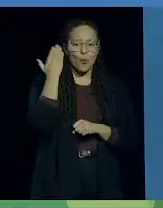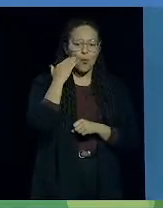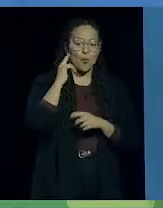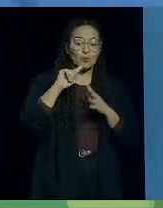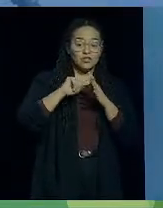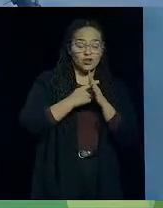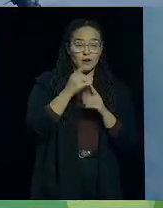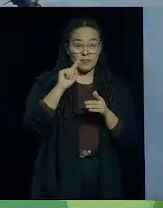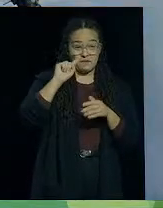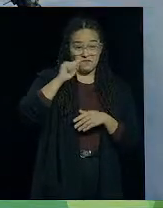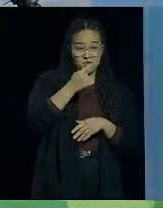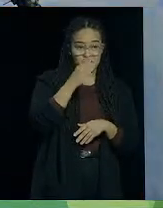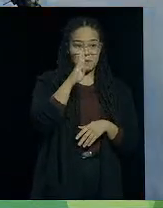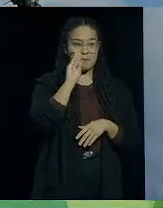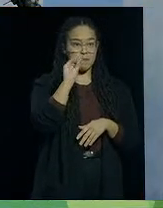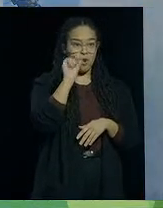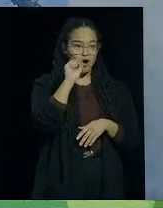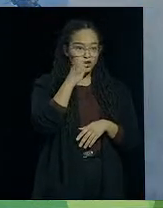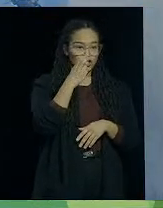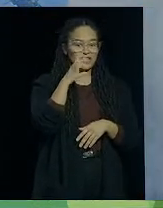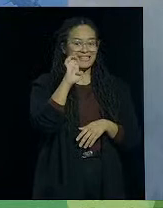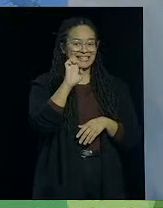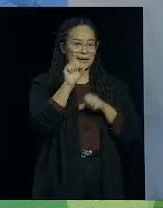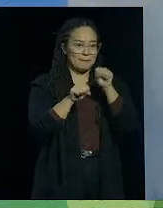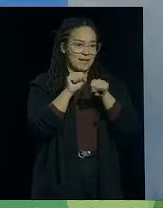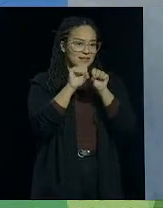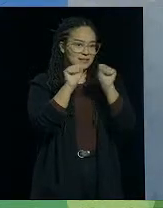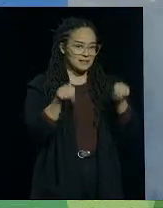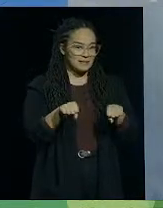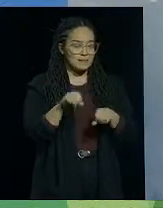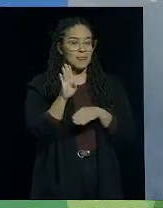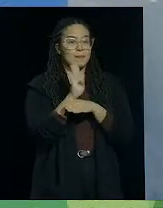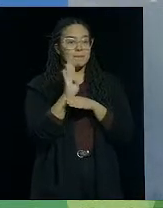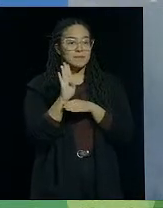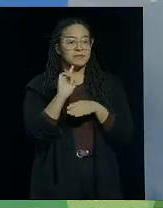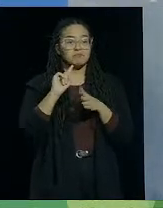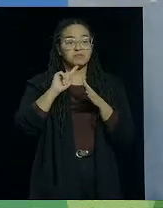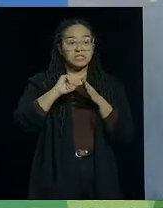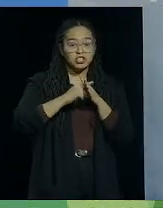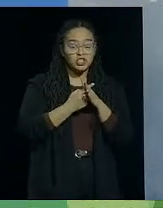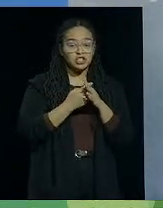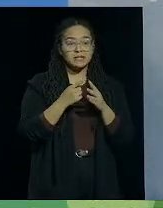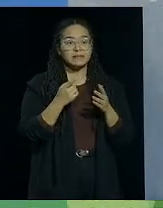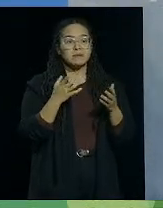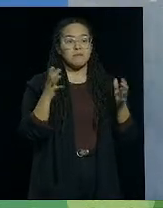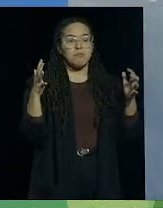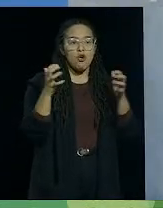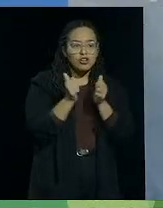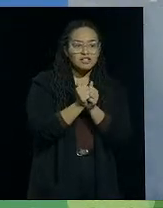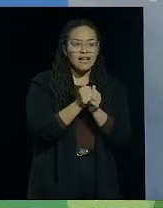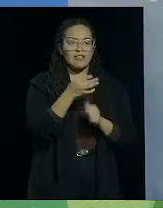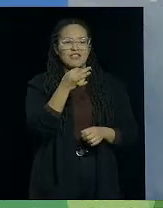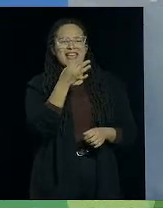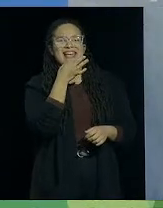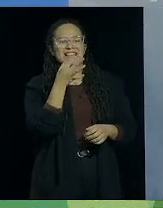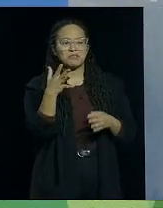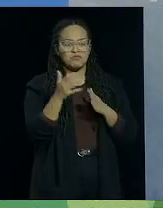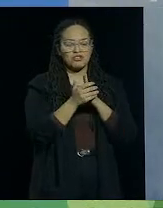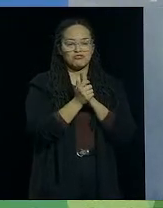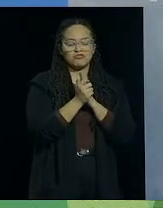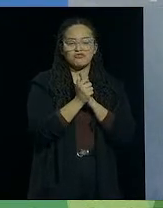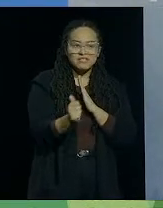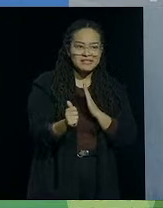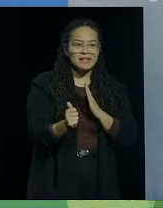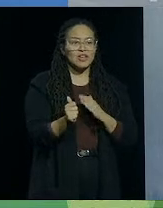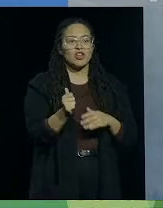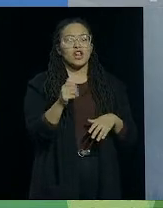we launched the first Bosch e-bike system. The business initially brought together the expertise in traditional hardware